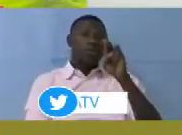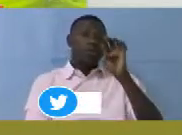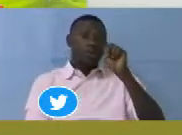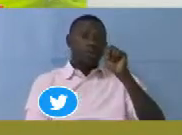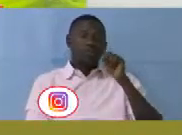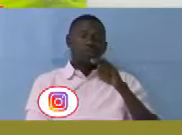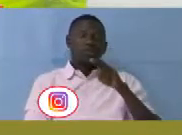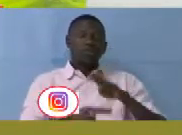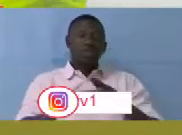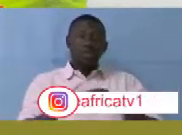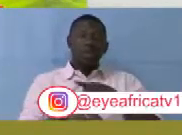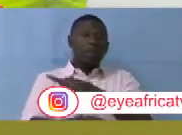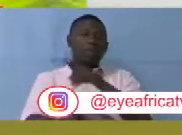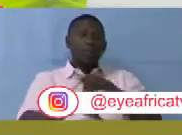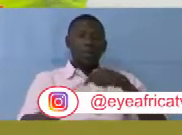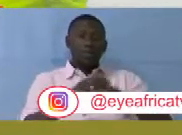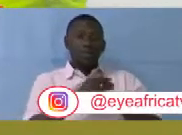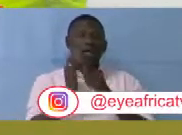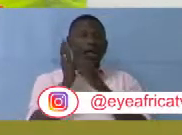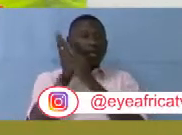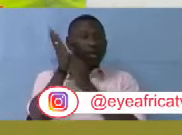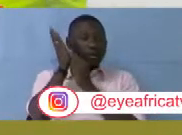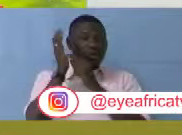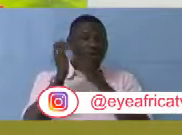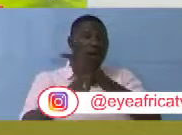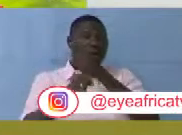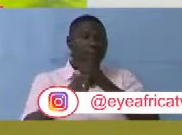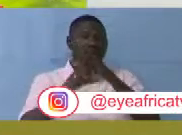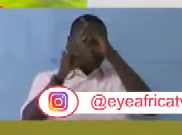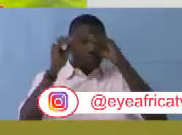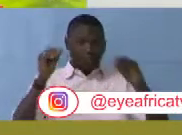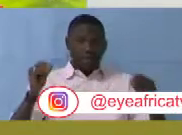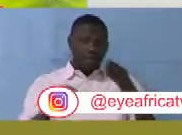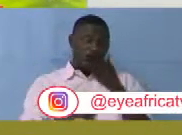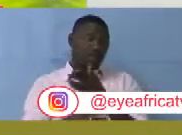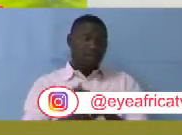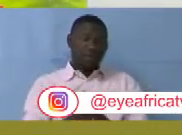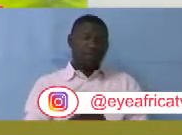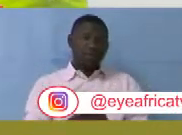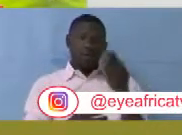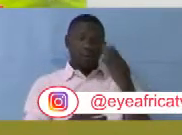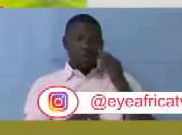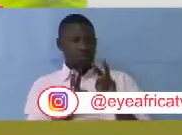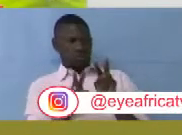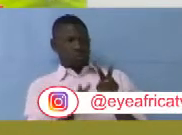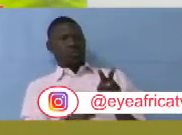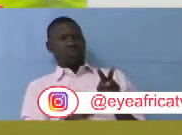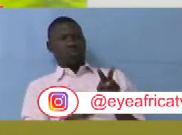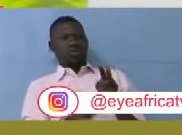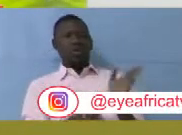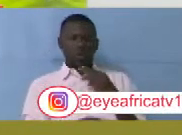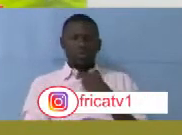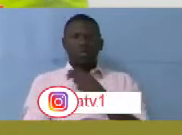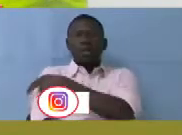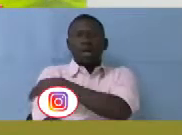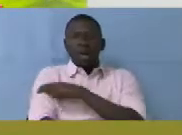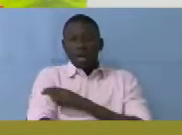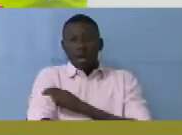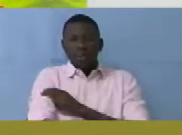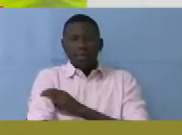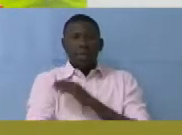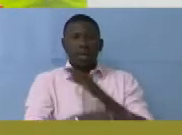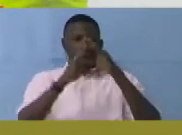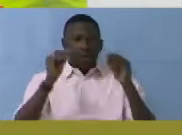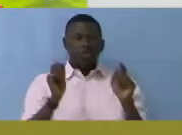Balaji. When I saw him, I went to Captain's house. Dada kapteno la buoto. With Ibrahima. Nen